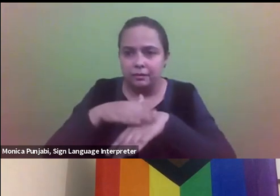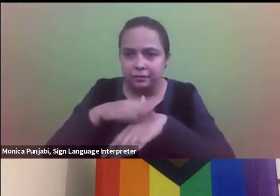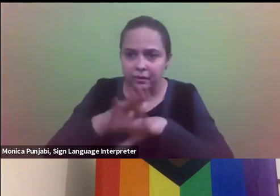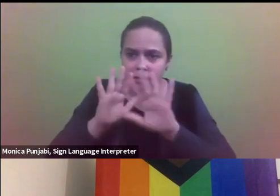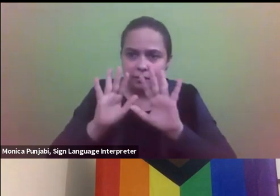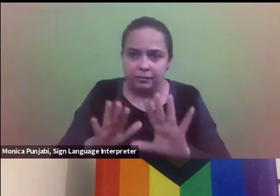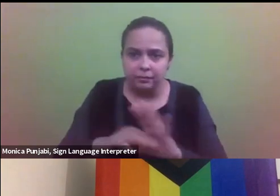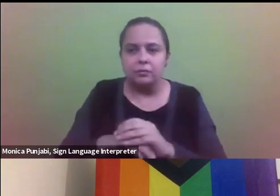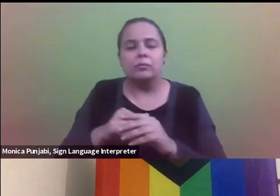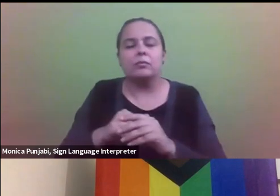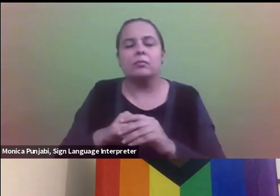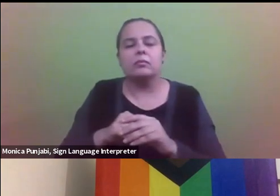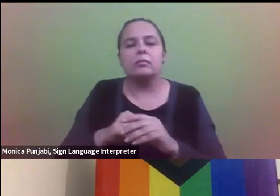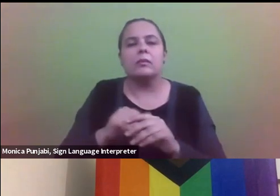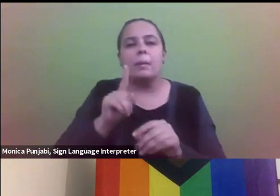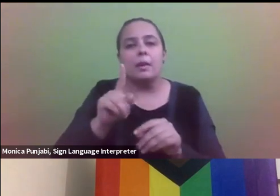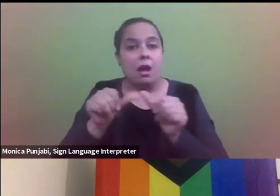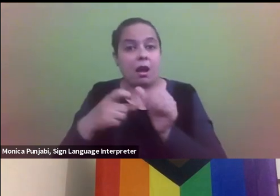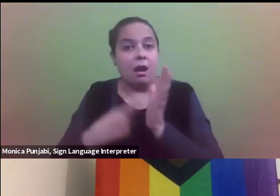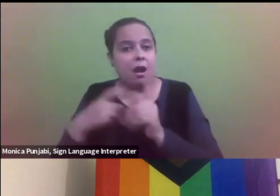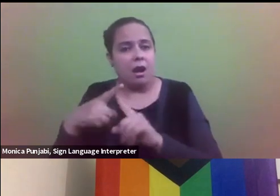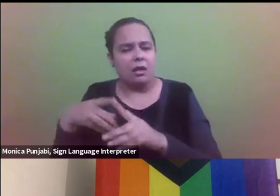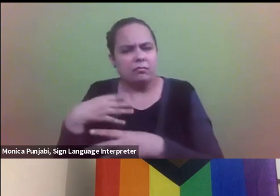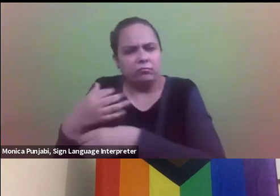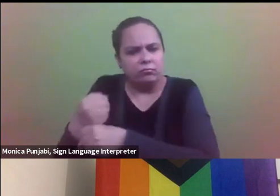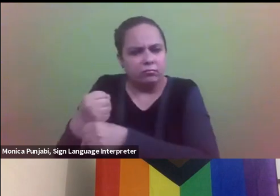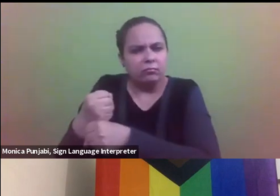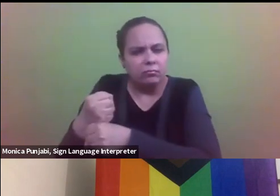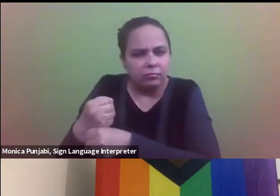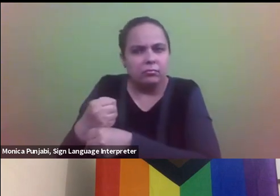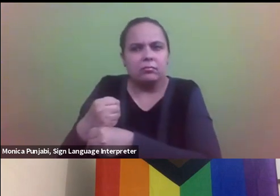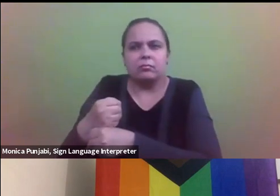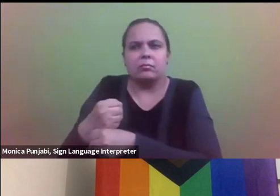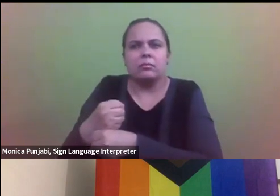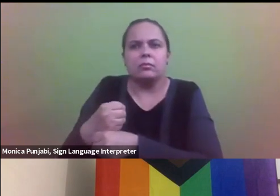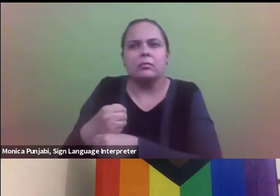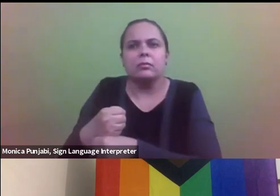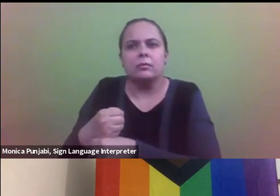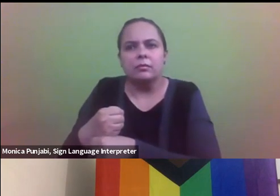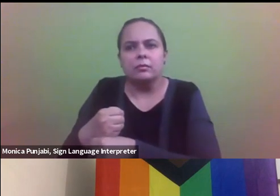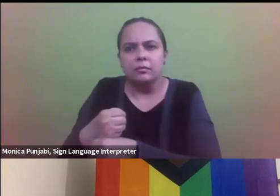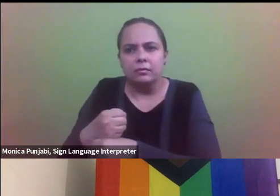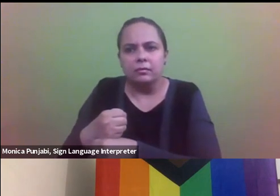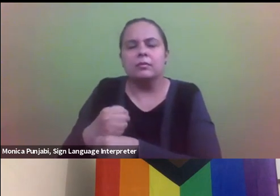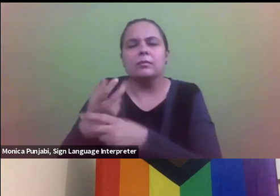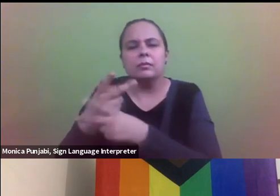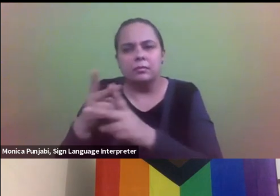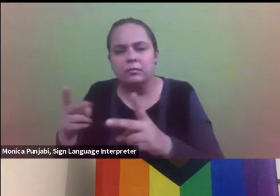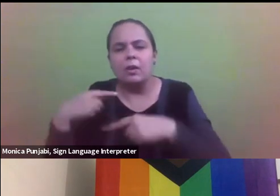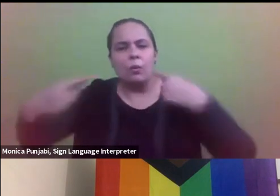art. When I was in the US, I started painting on big surfaces like walls or prosthetics and